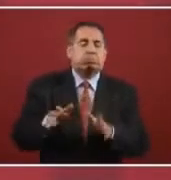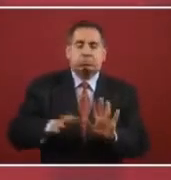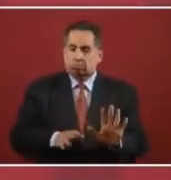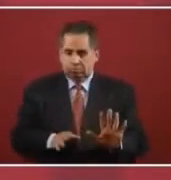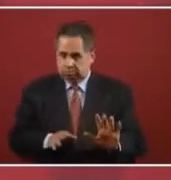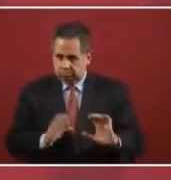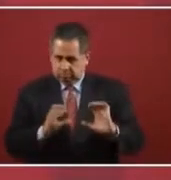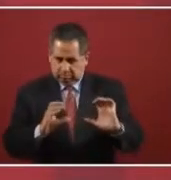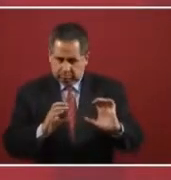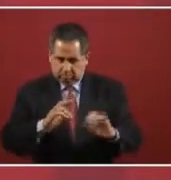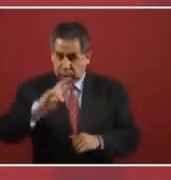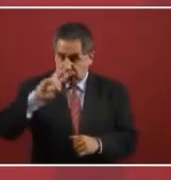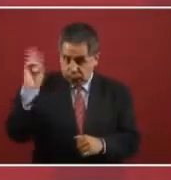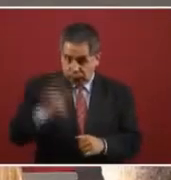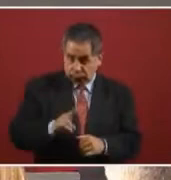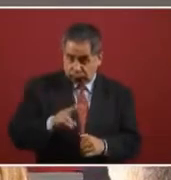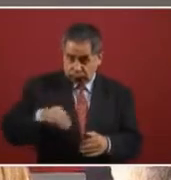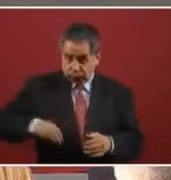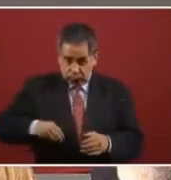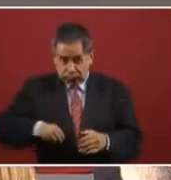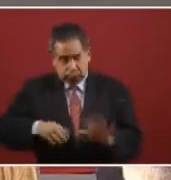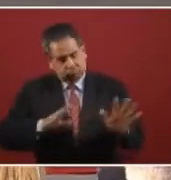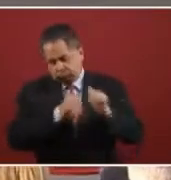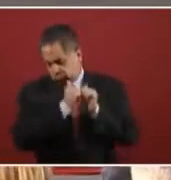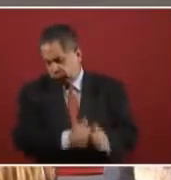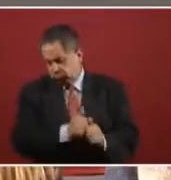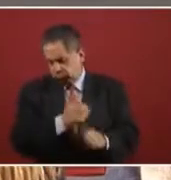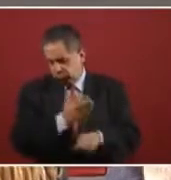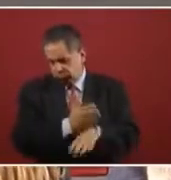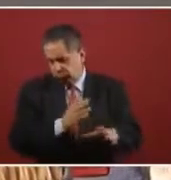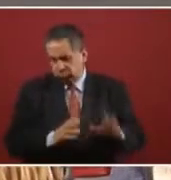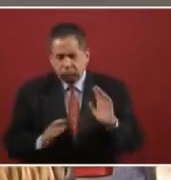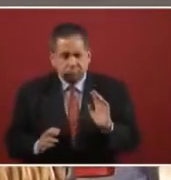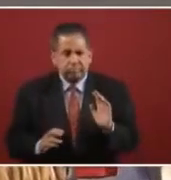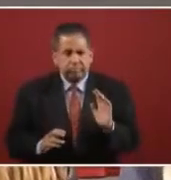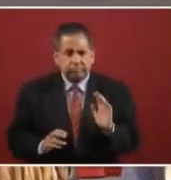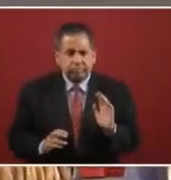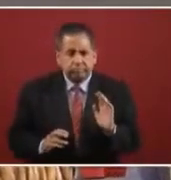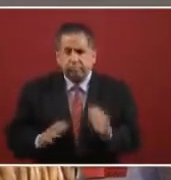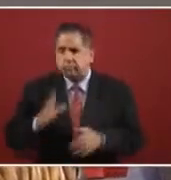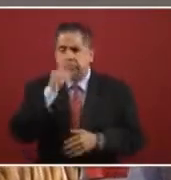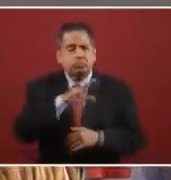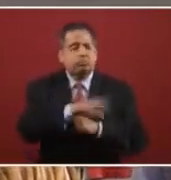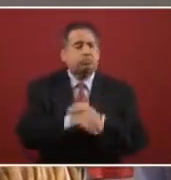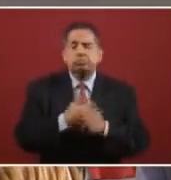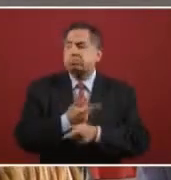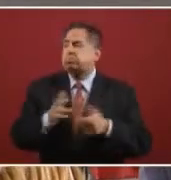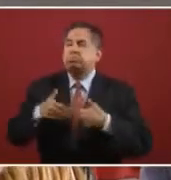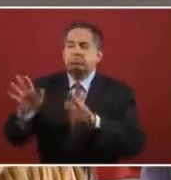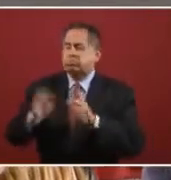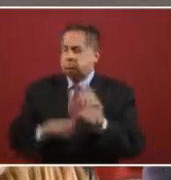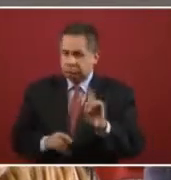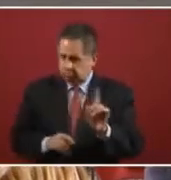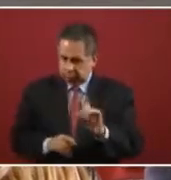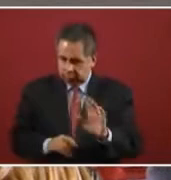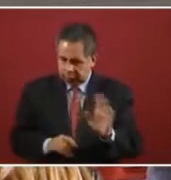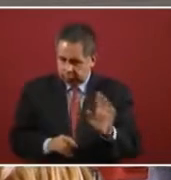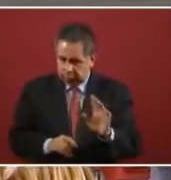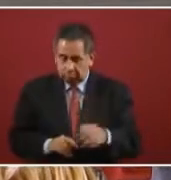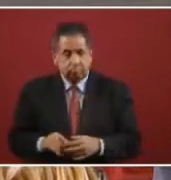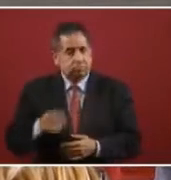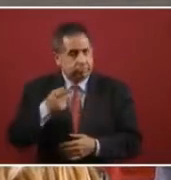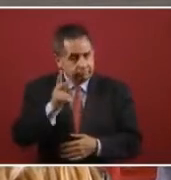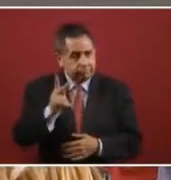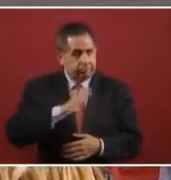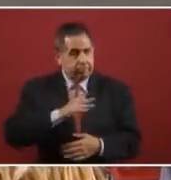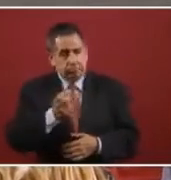crimes graves, that were grave. Porque también eso because lo podemos hacer. We can't do that either. Pero si hay mucha gente, but there's a lot